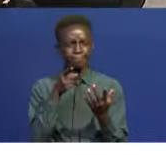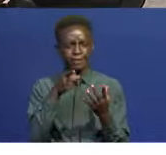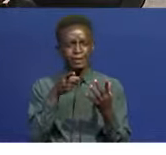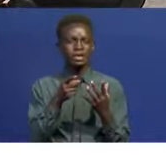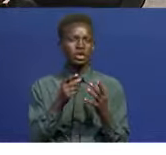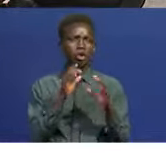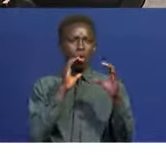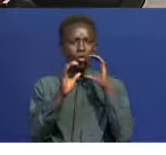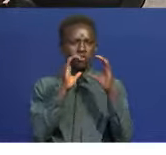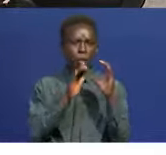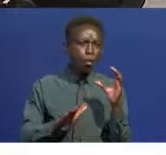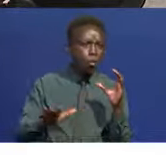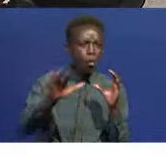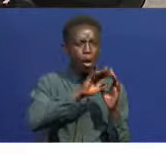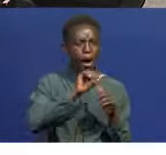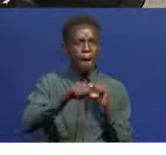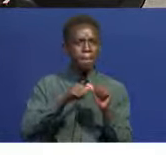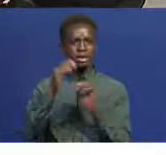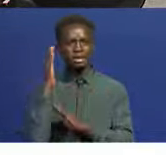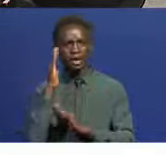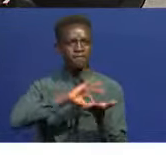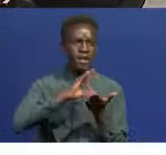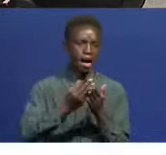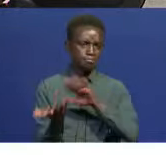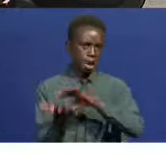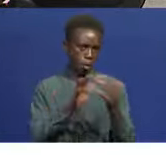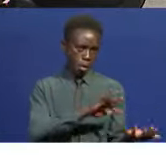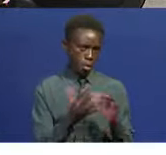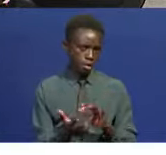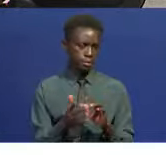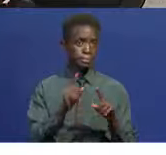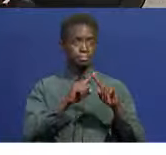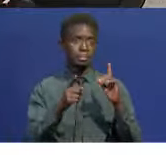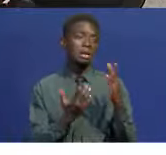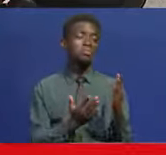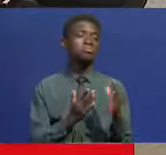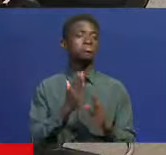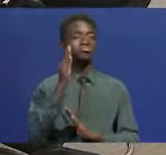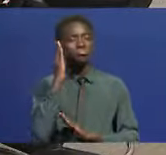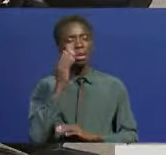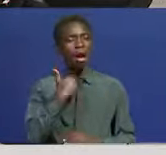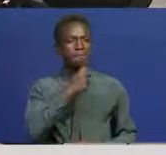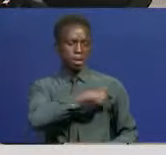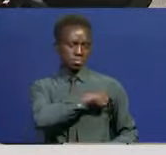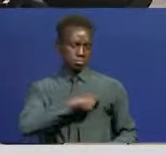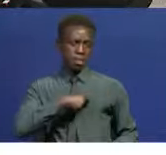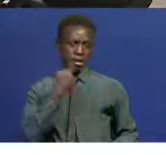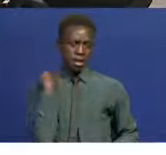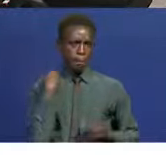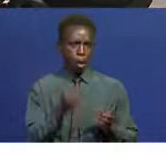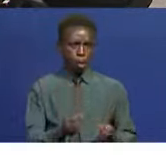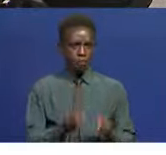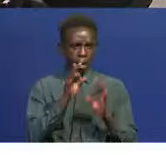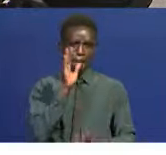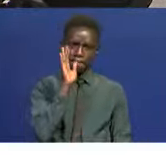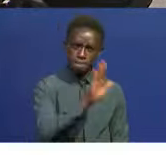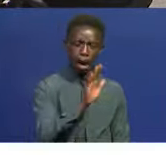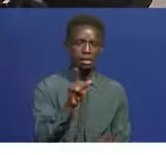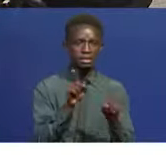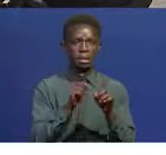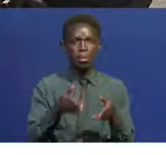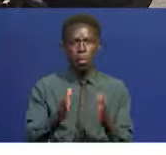security firms. I would like you to touch on that, because guards will now have their official numbers, badge numbers, just like our cops do have. And of